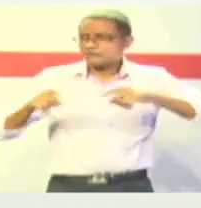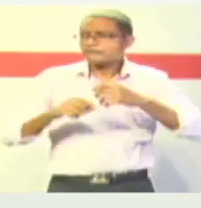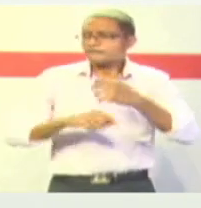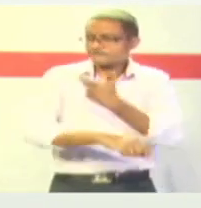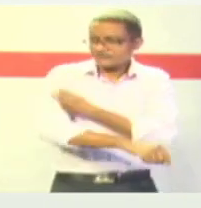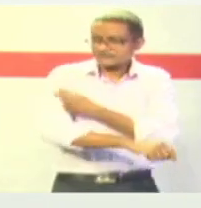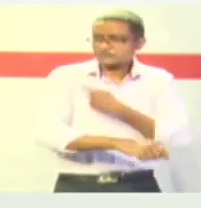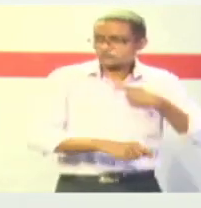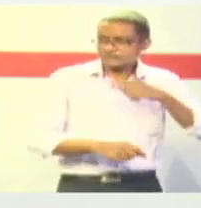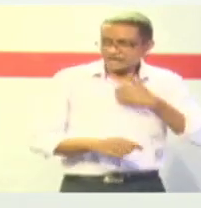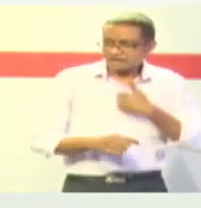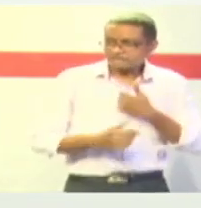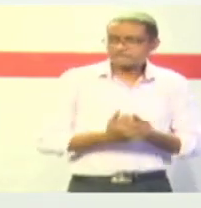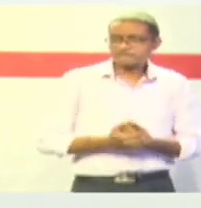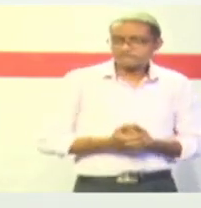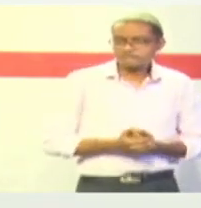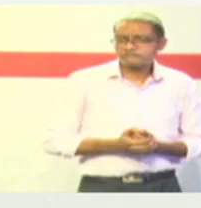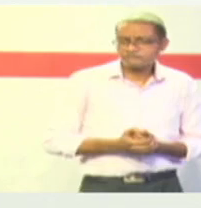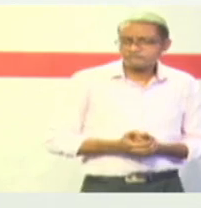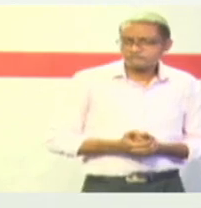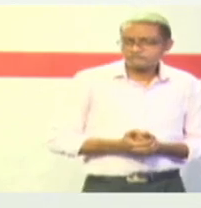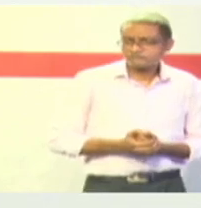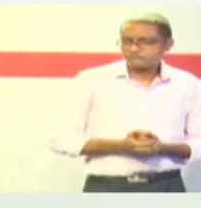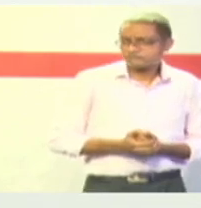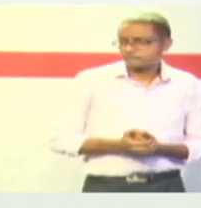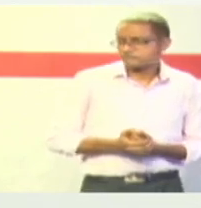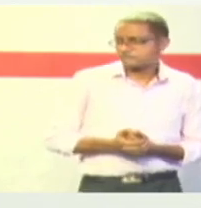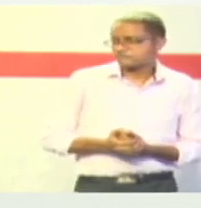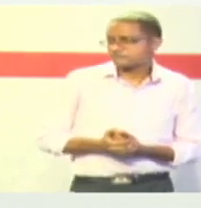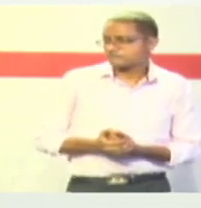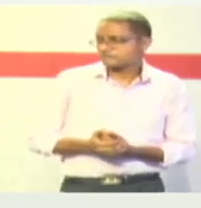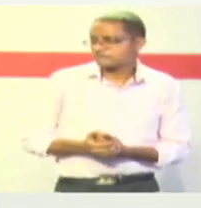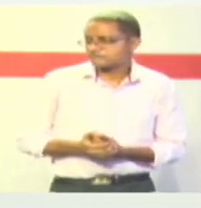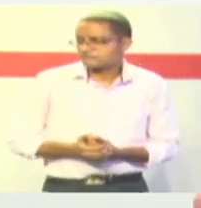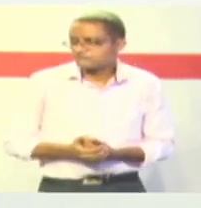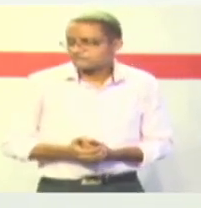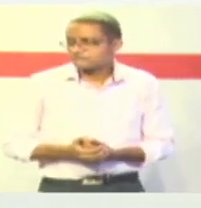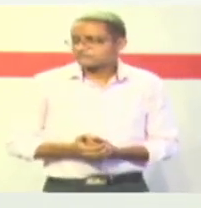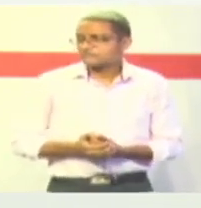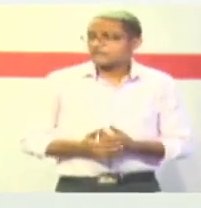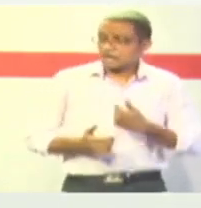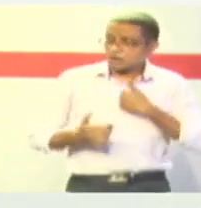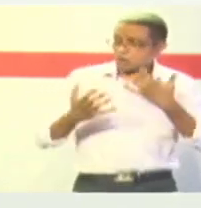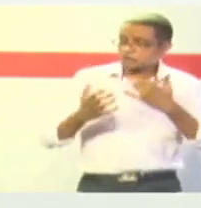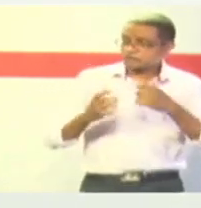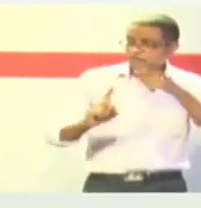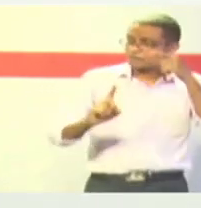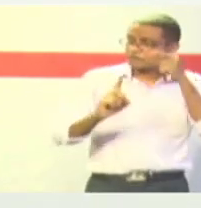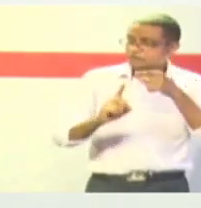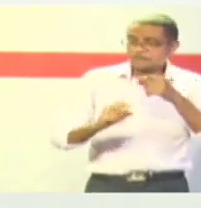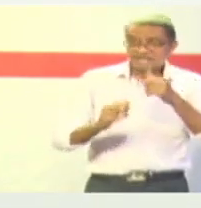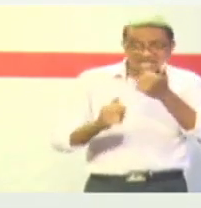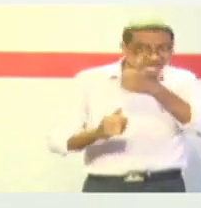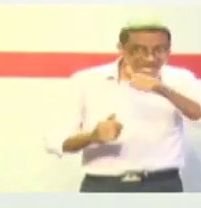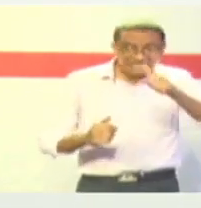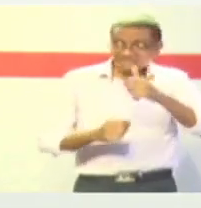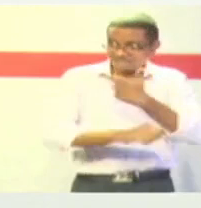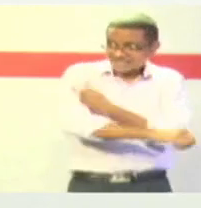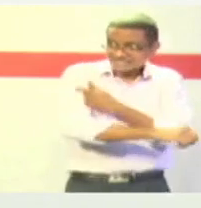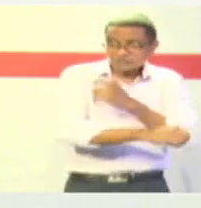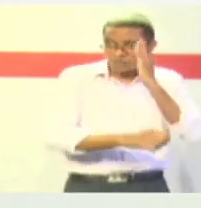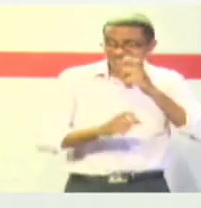for all other types of vaccines as well. It's not specific to one vaccine type. A vaccine, and just to make the point, no vaccine will